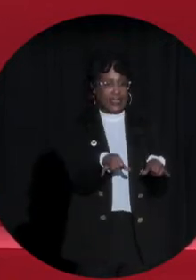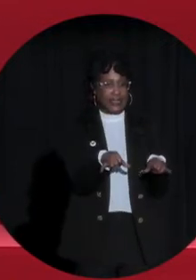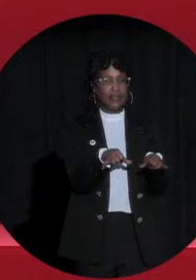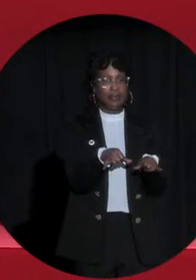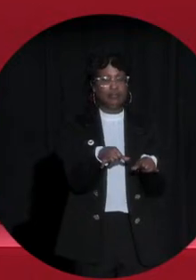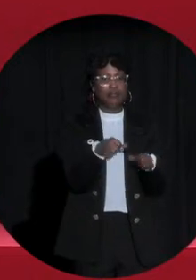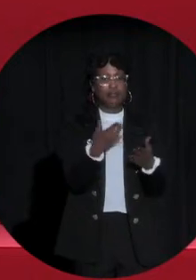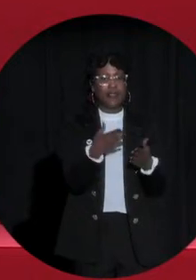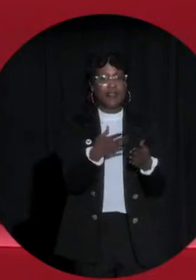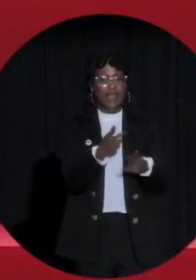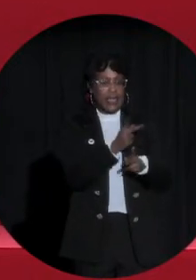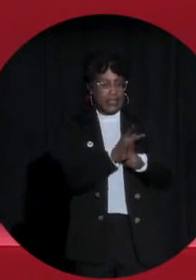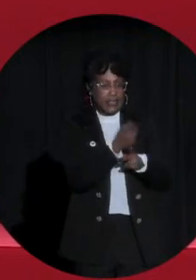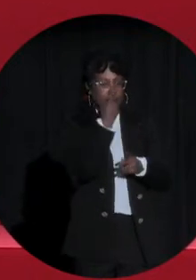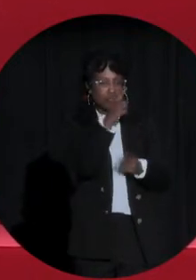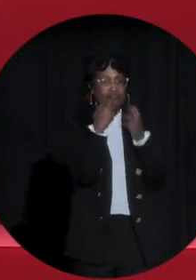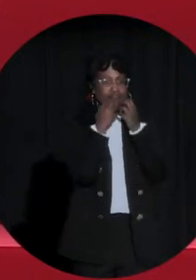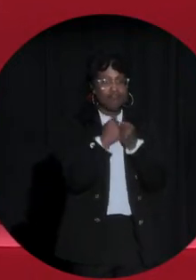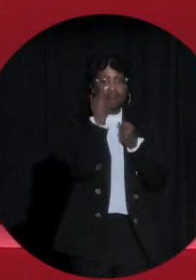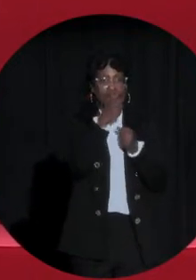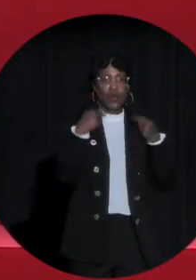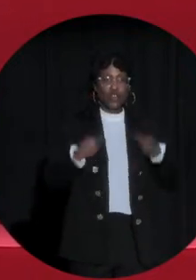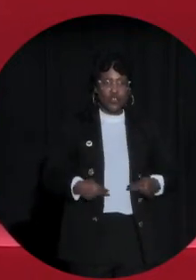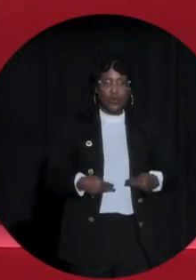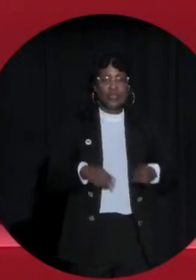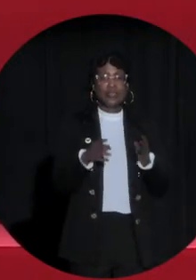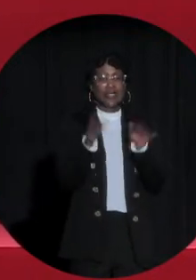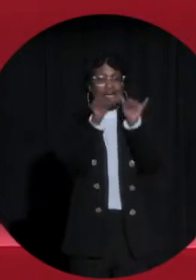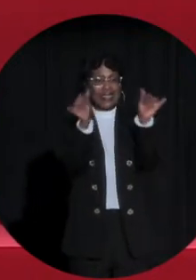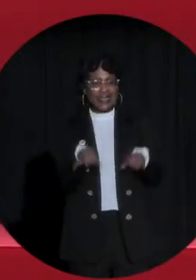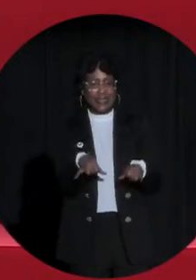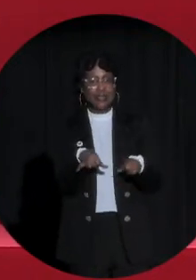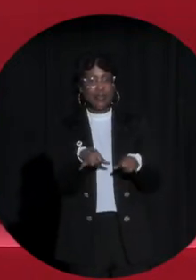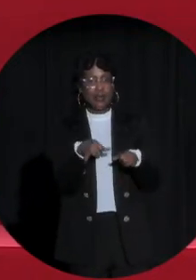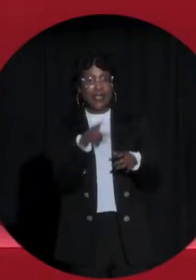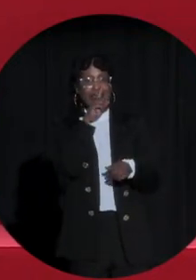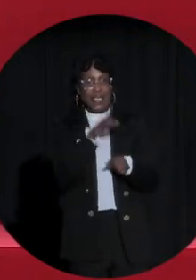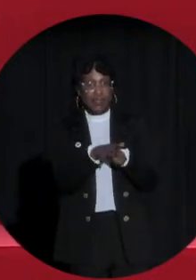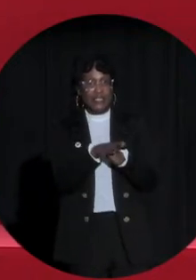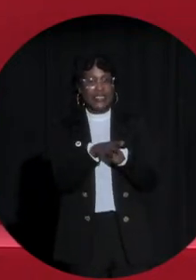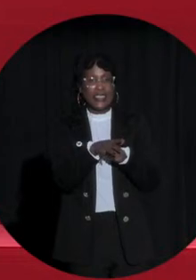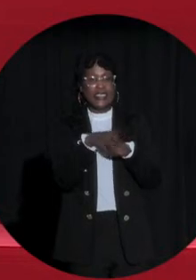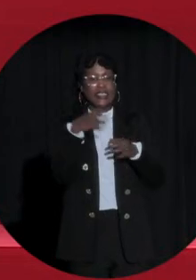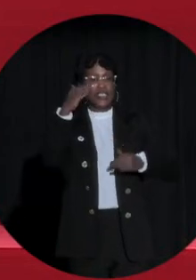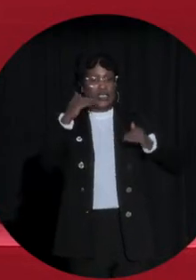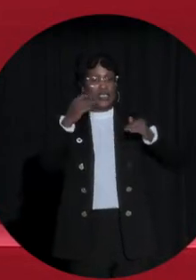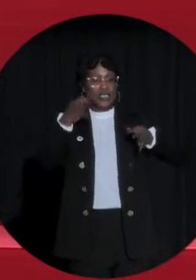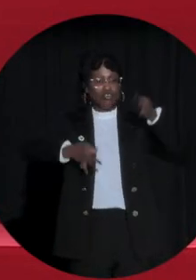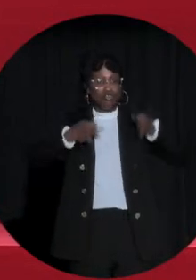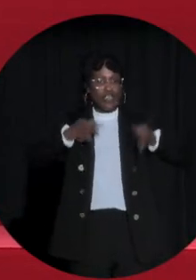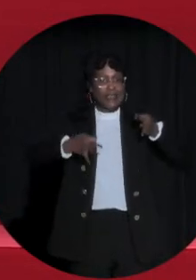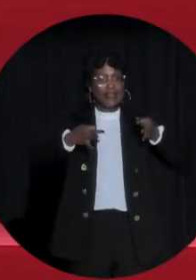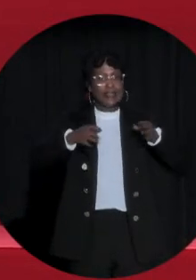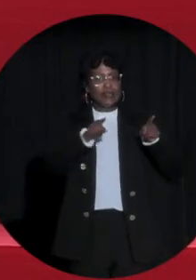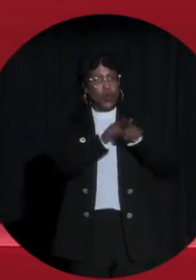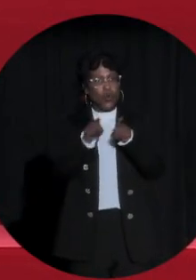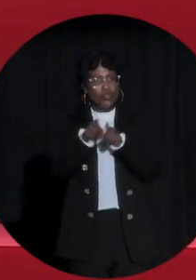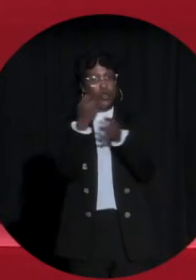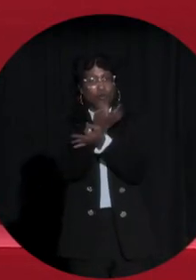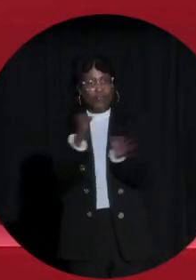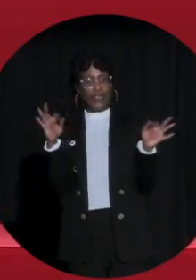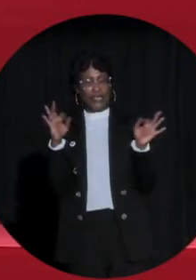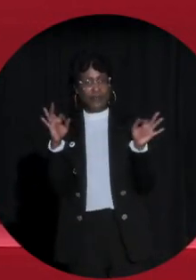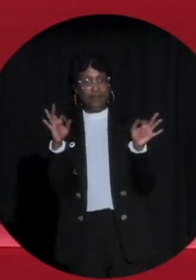both justice and freedom. Justice from an inequitable criminal justice system, and